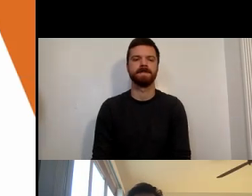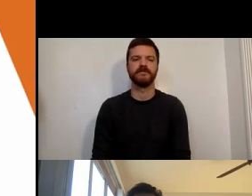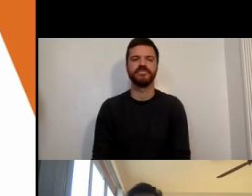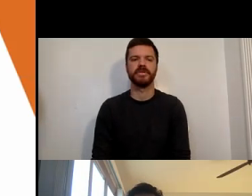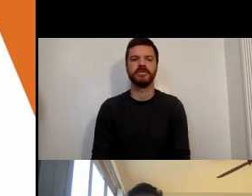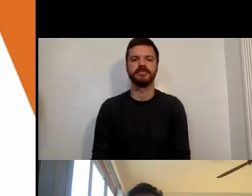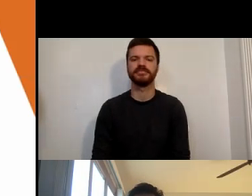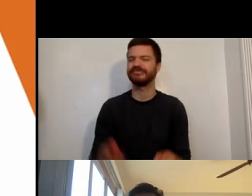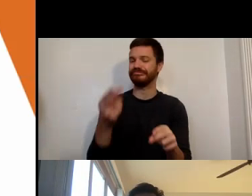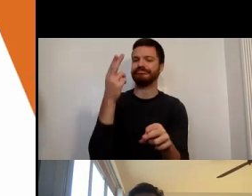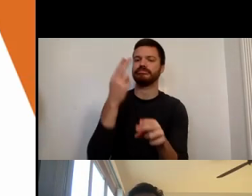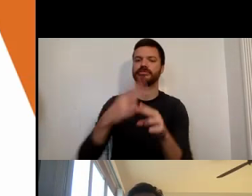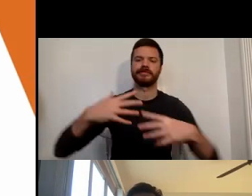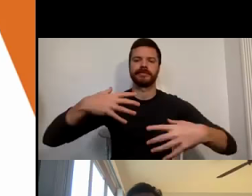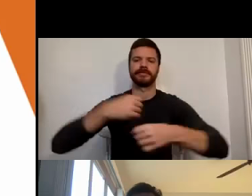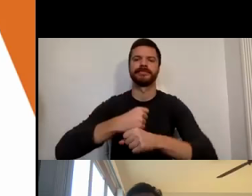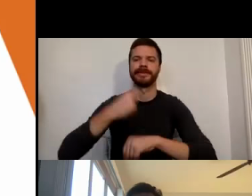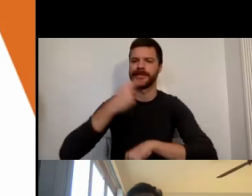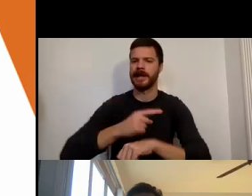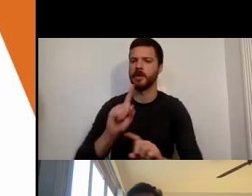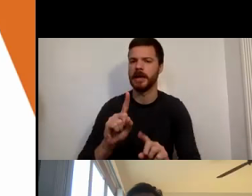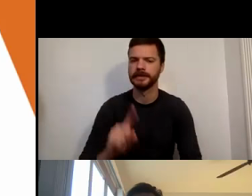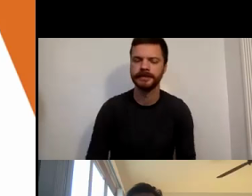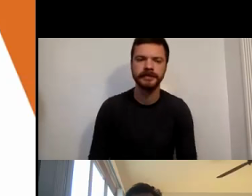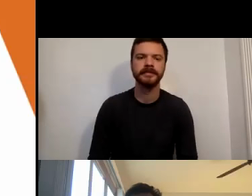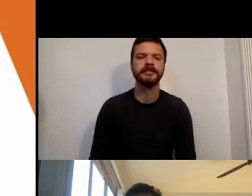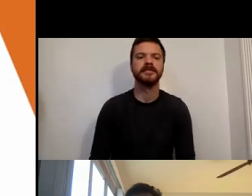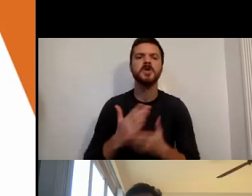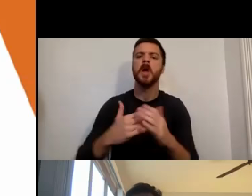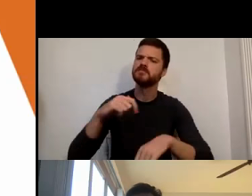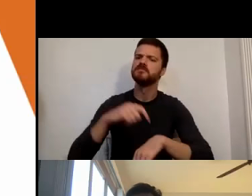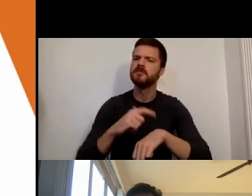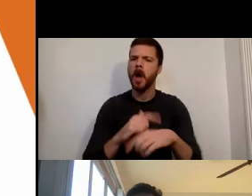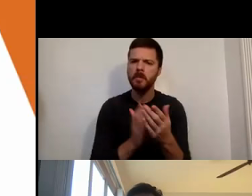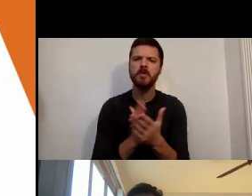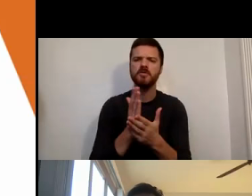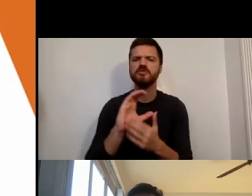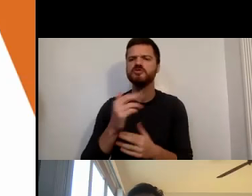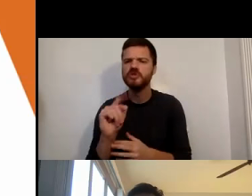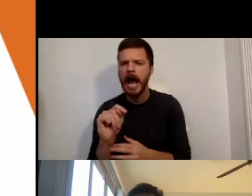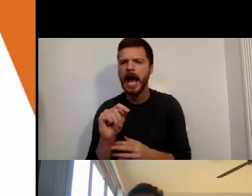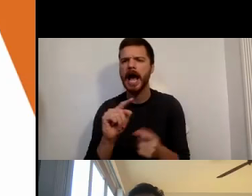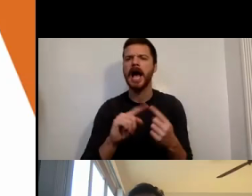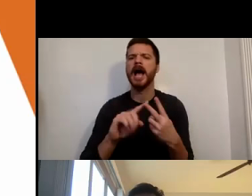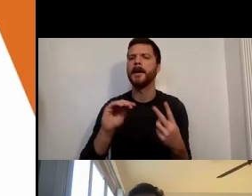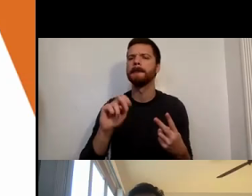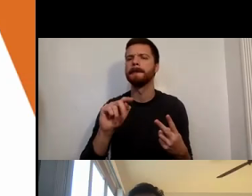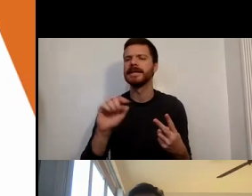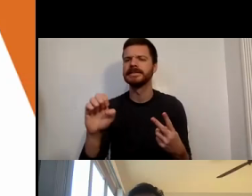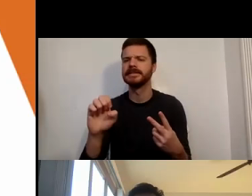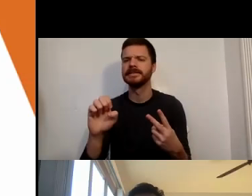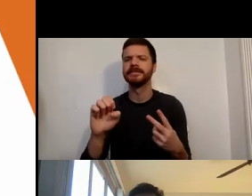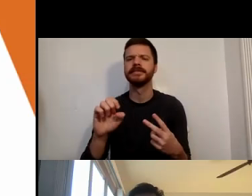So a very brief recap from day one. We spent some time kind of going through the chat and Menti comments about key